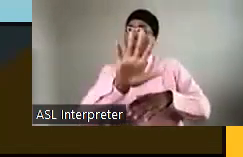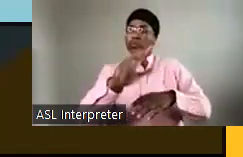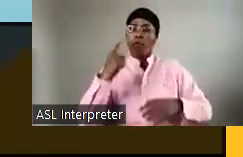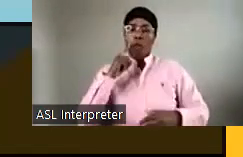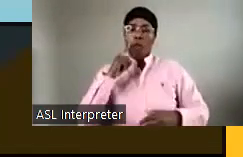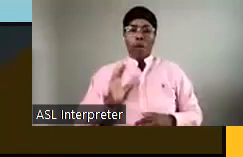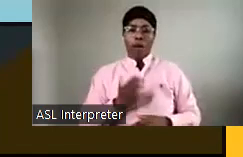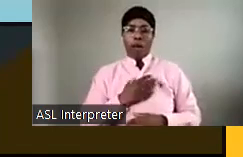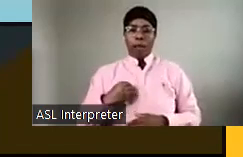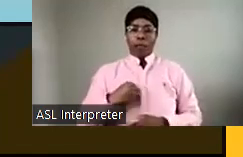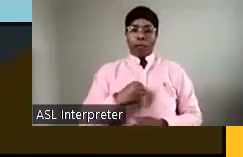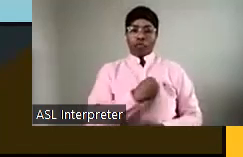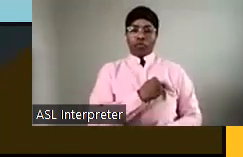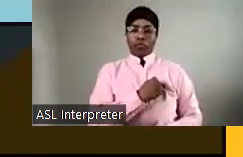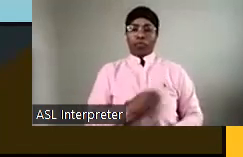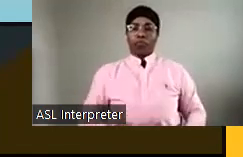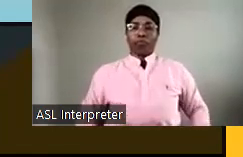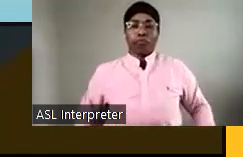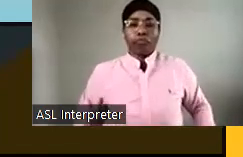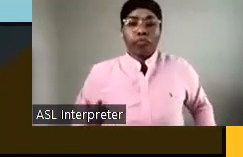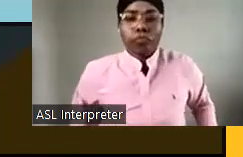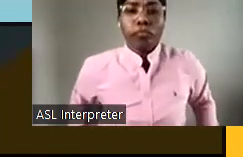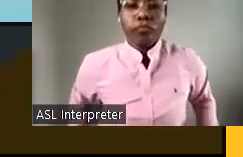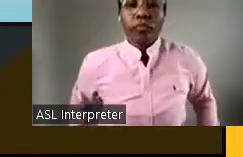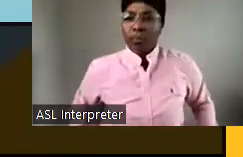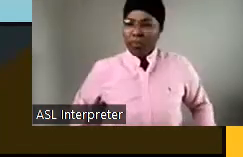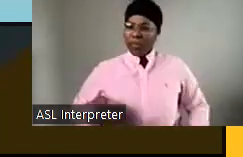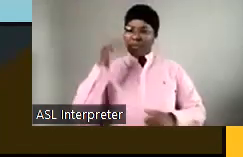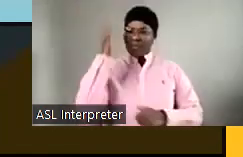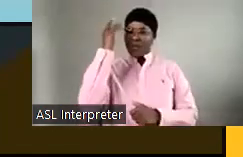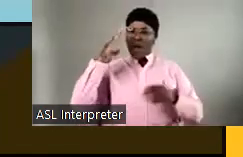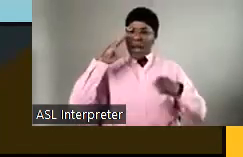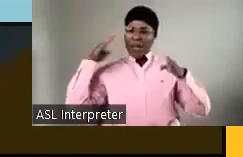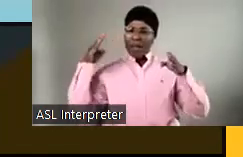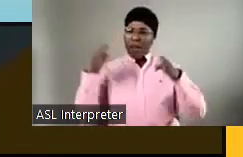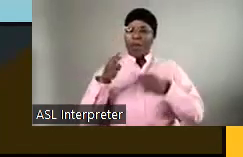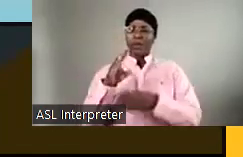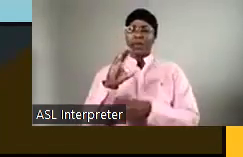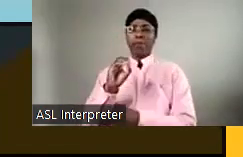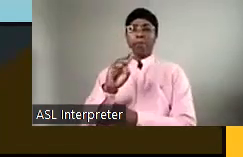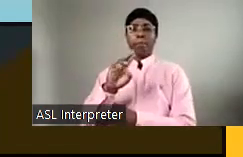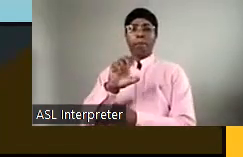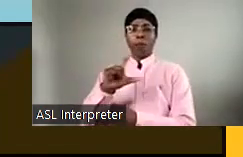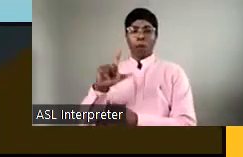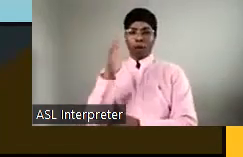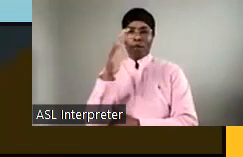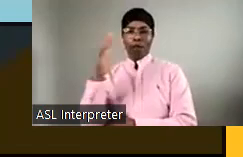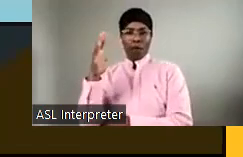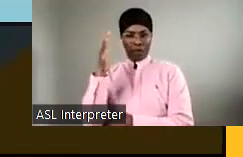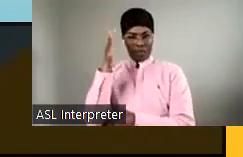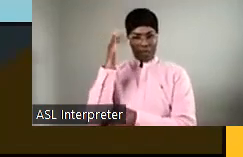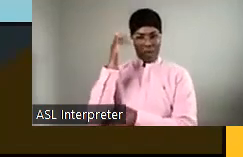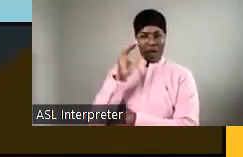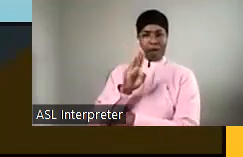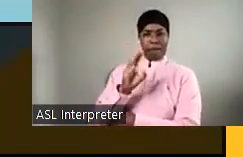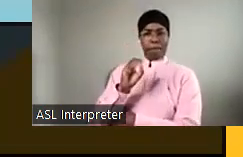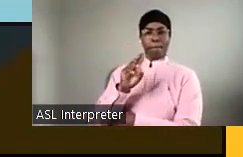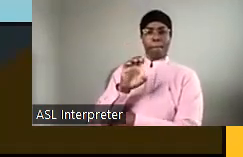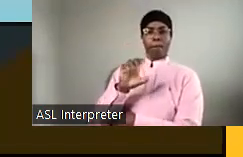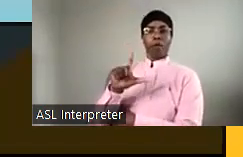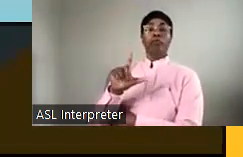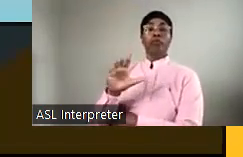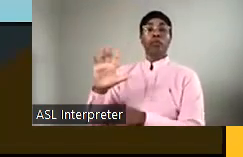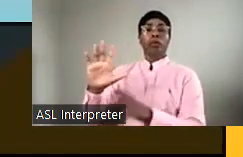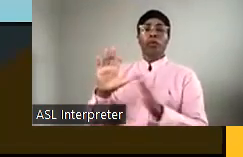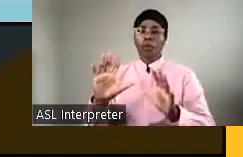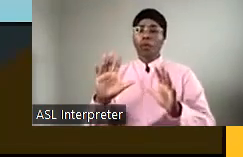So why do we focus on boreal forest ecosystems or remnant boreal forest ecosystems? And I guess first I'd like to just define what I